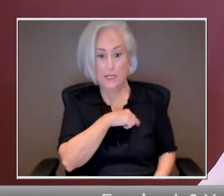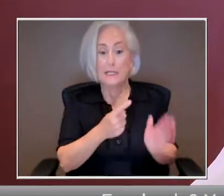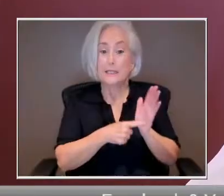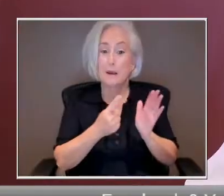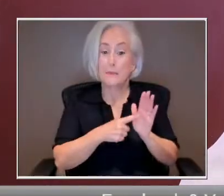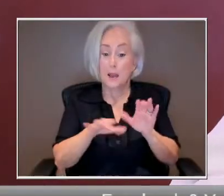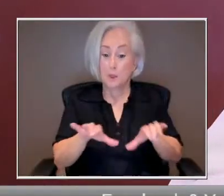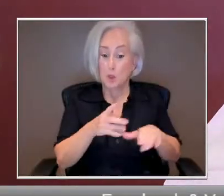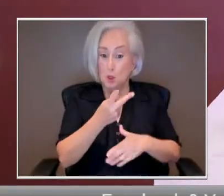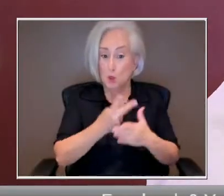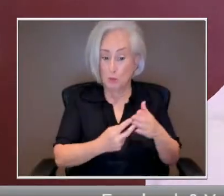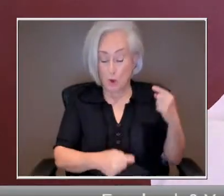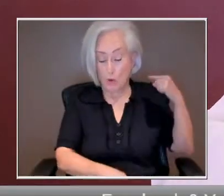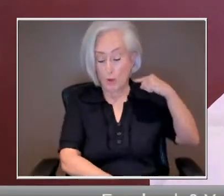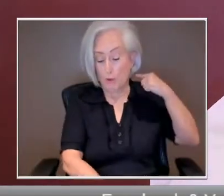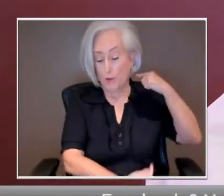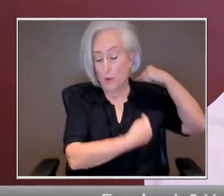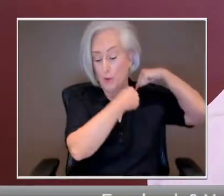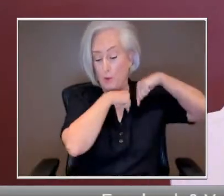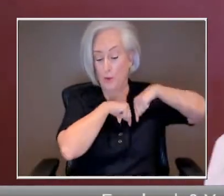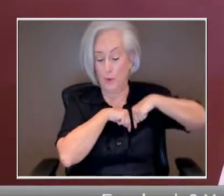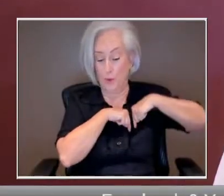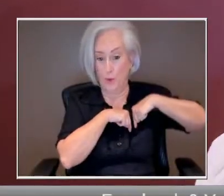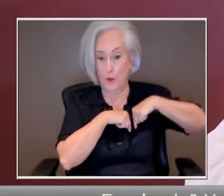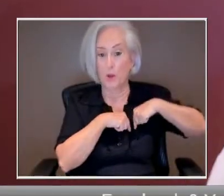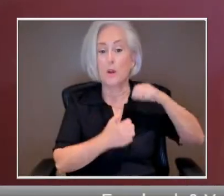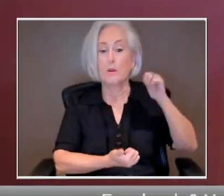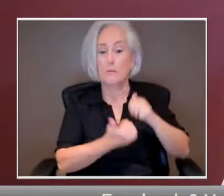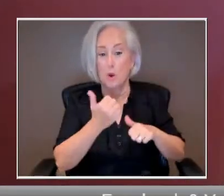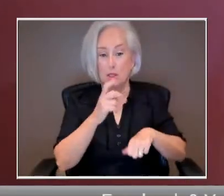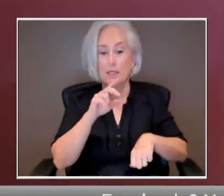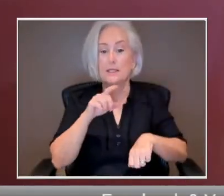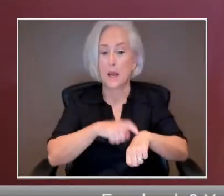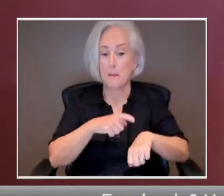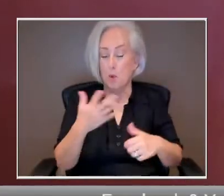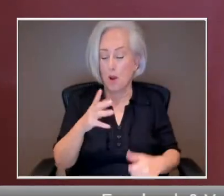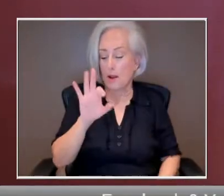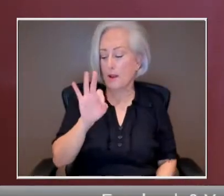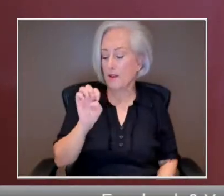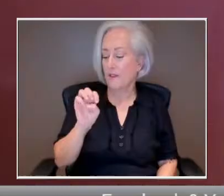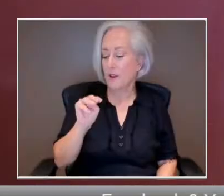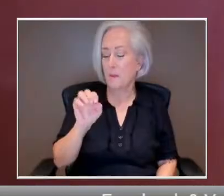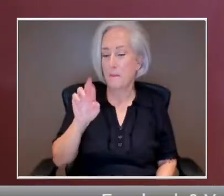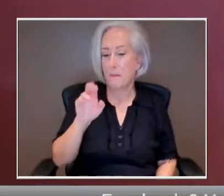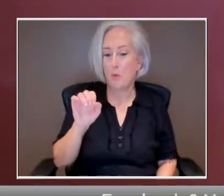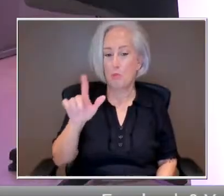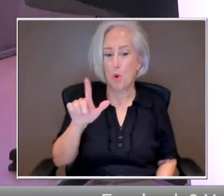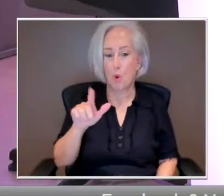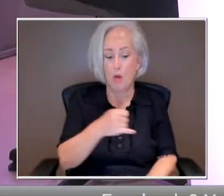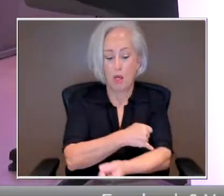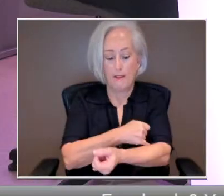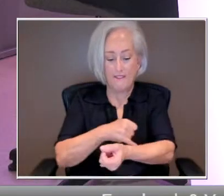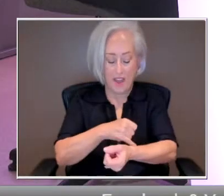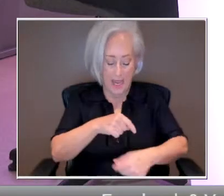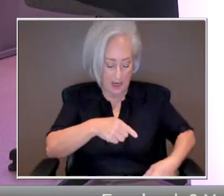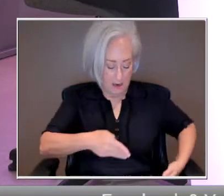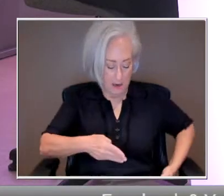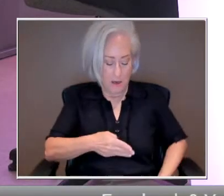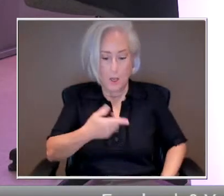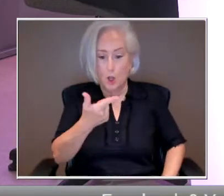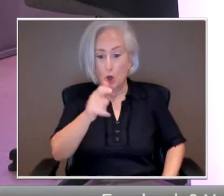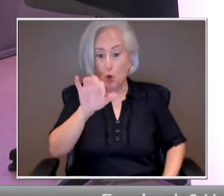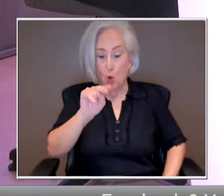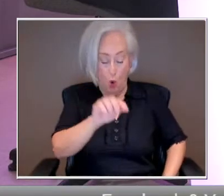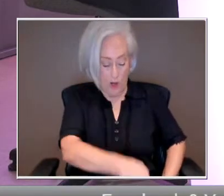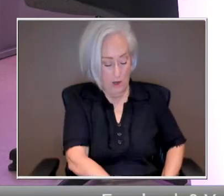go through the femoral vein because the direct connection from there into the heart. You know. Okay. It's a quicker pathway, more direct. And it's easier also.